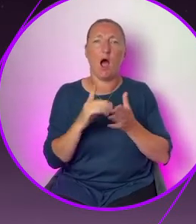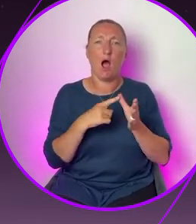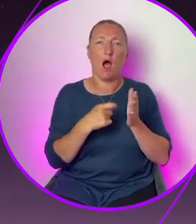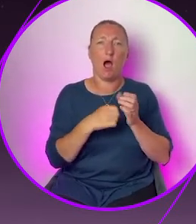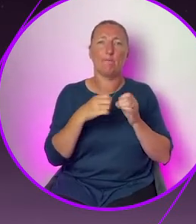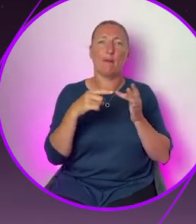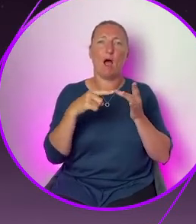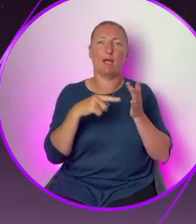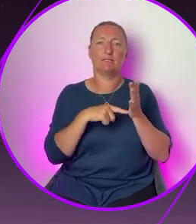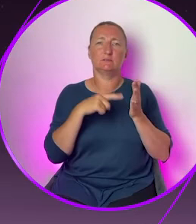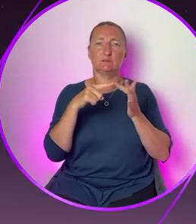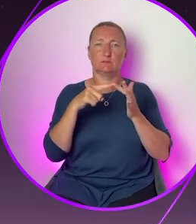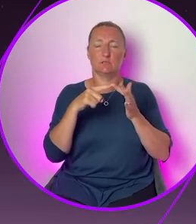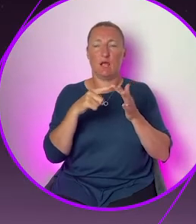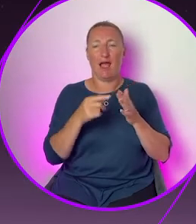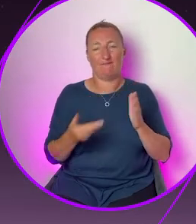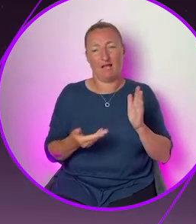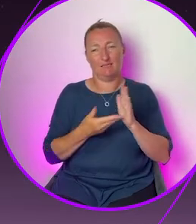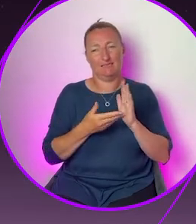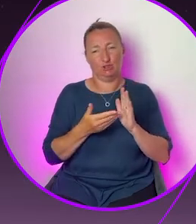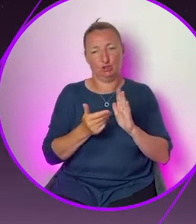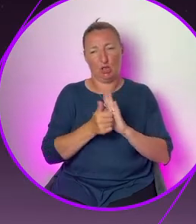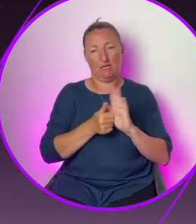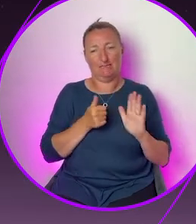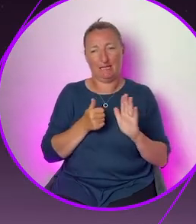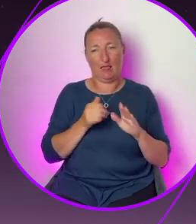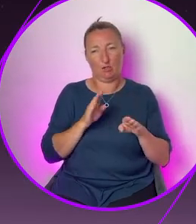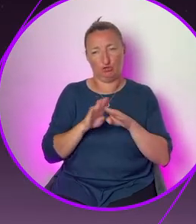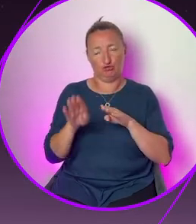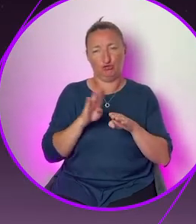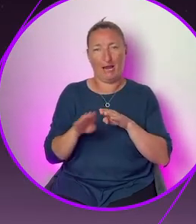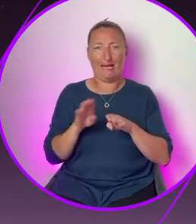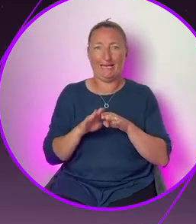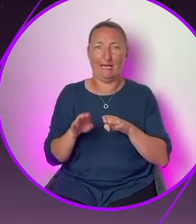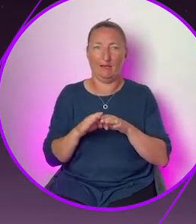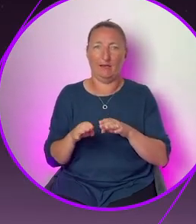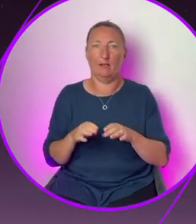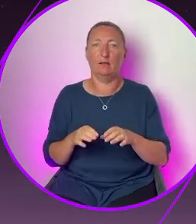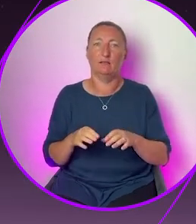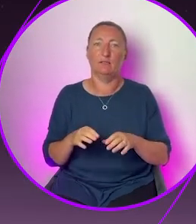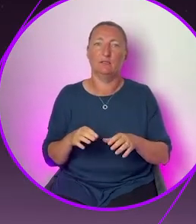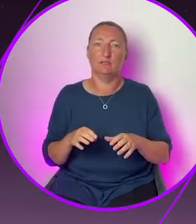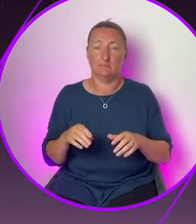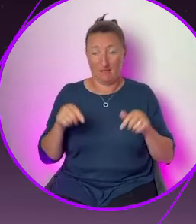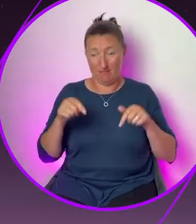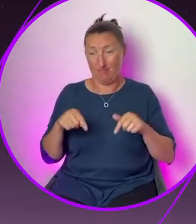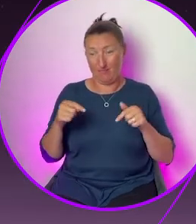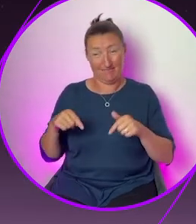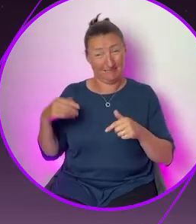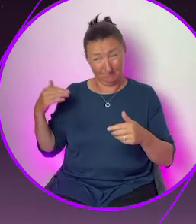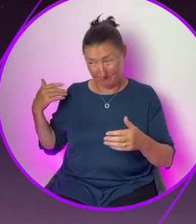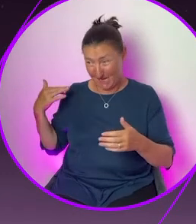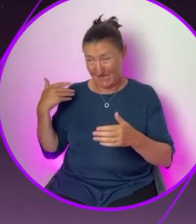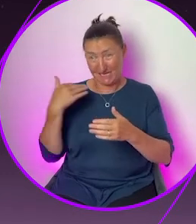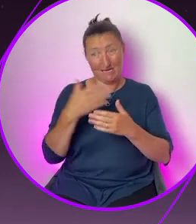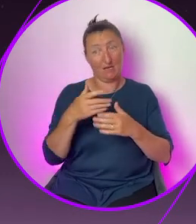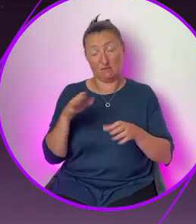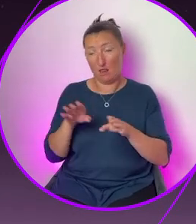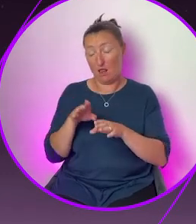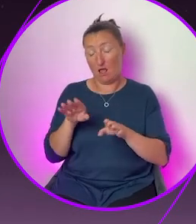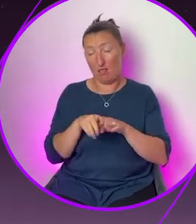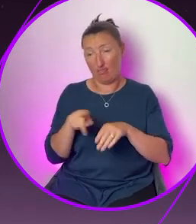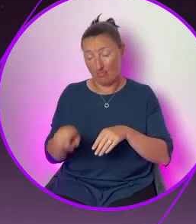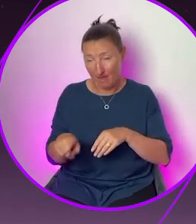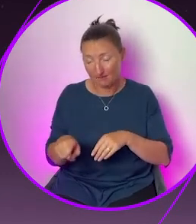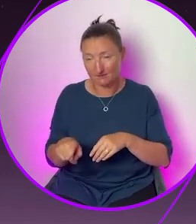around on our digital skills training sessions, and they've been on this sort of, but they've been doing this for a long time. So there's also